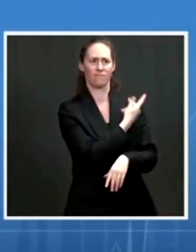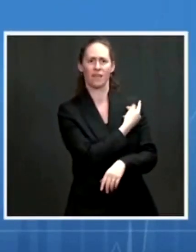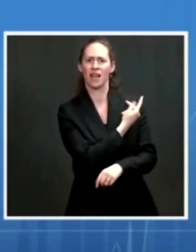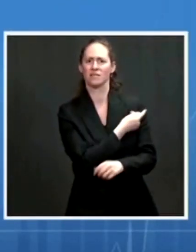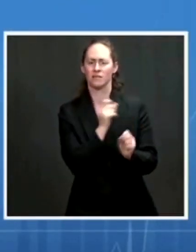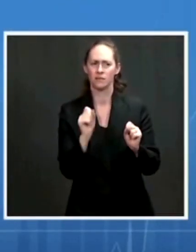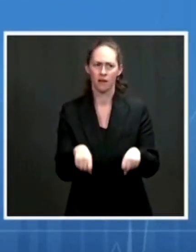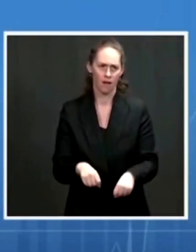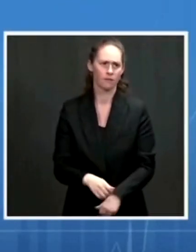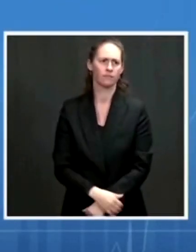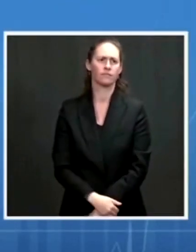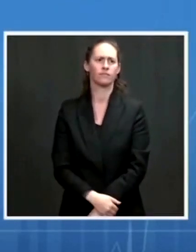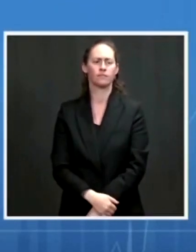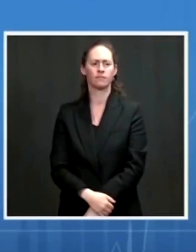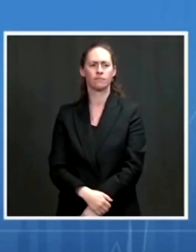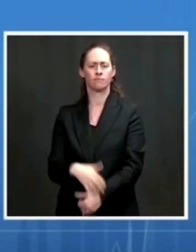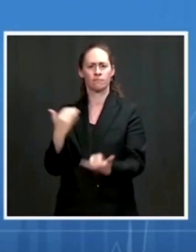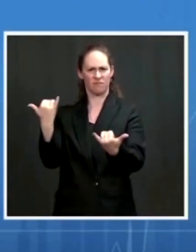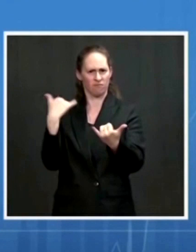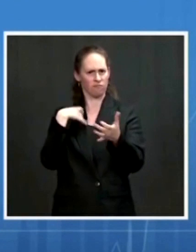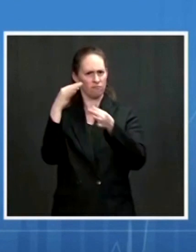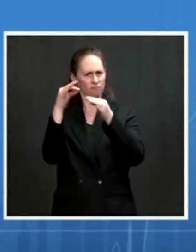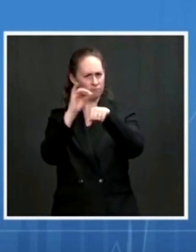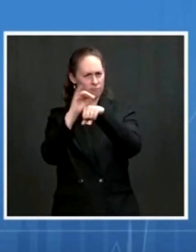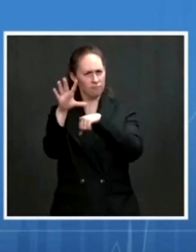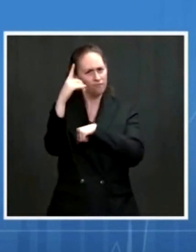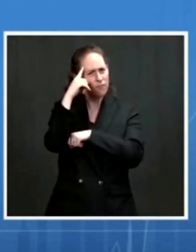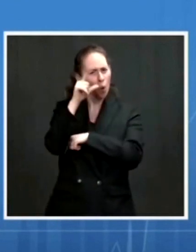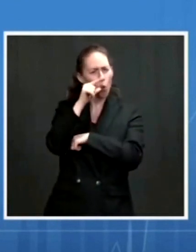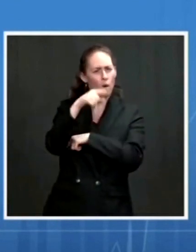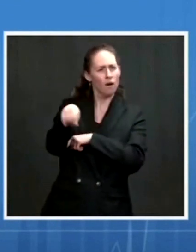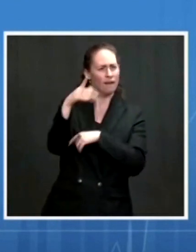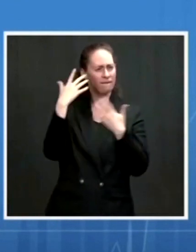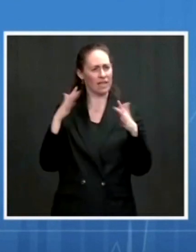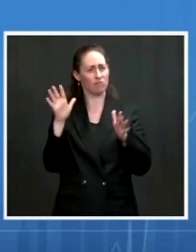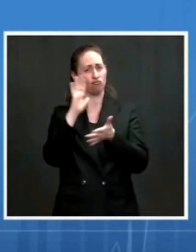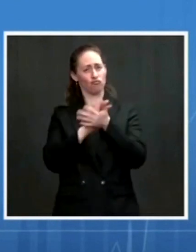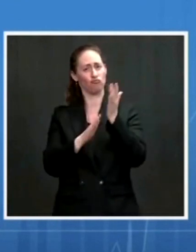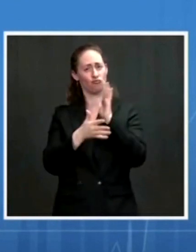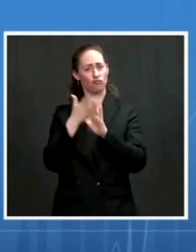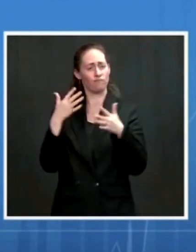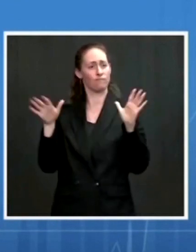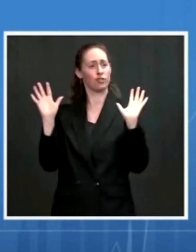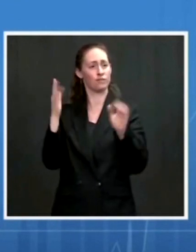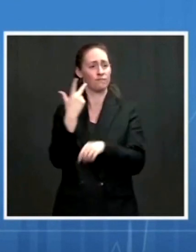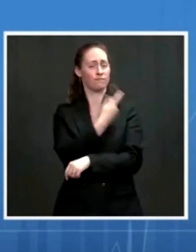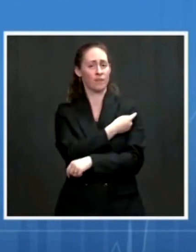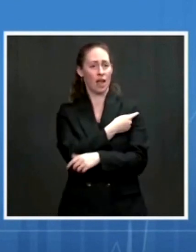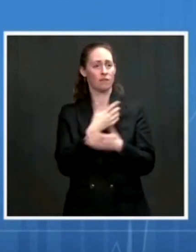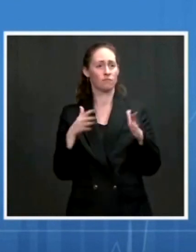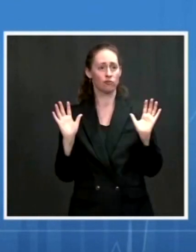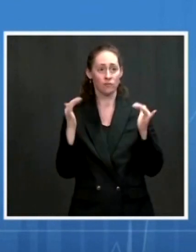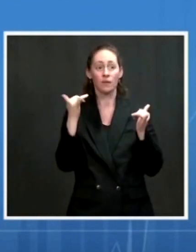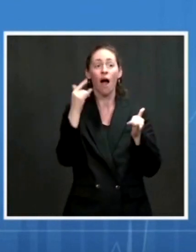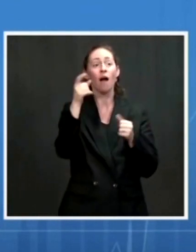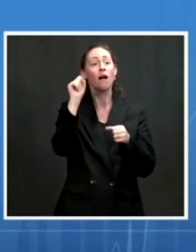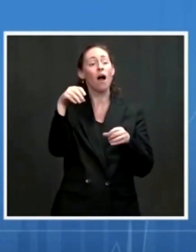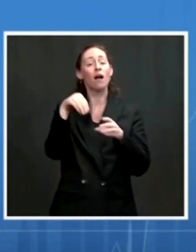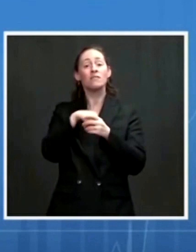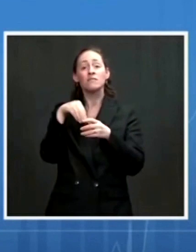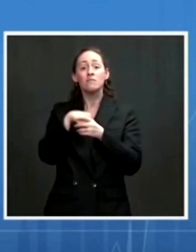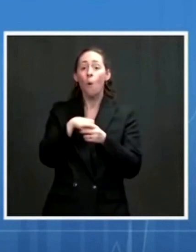Rochelle Walensky. Anyone who is fully vaccinated can participate in indoor and outdoor activities,